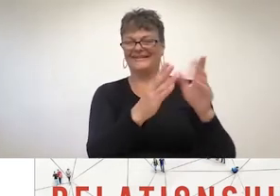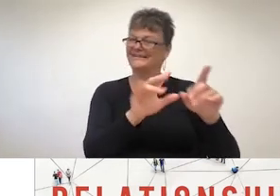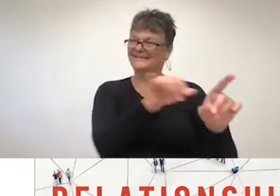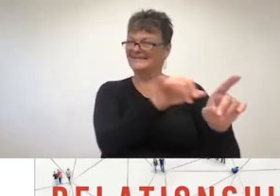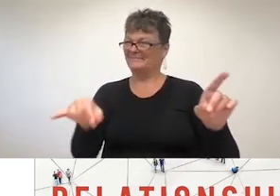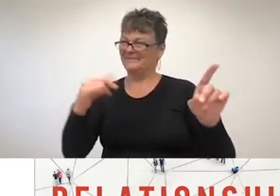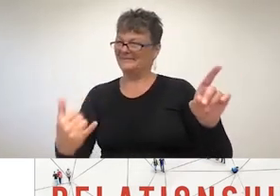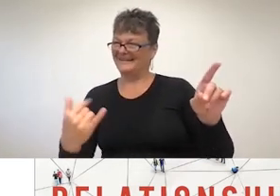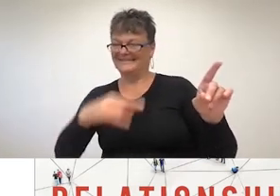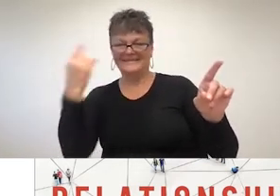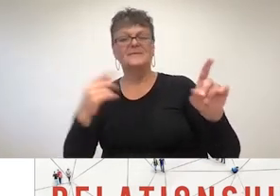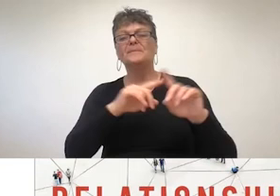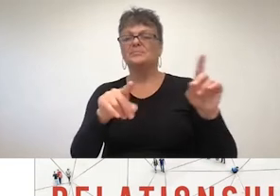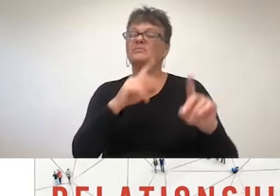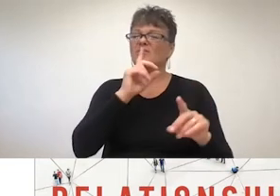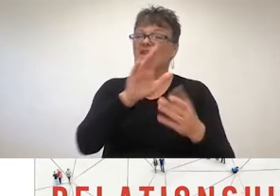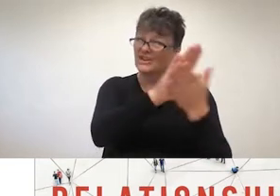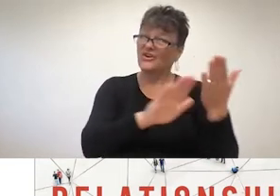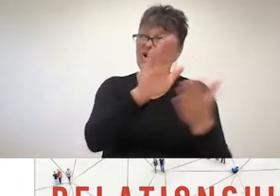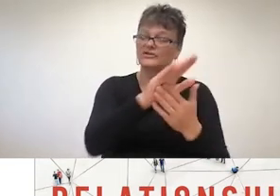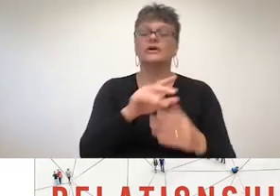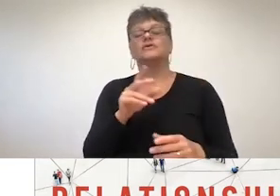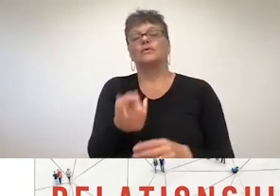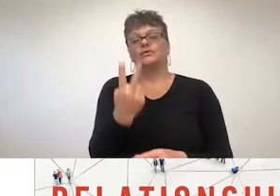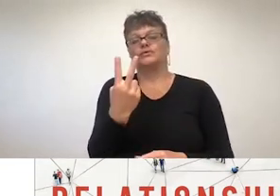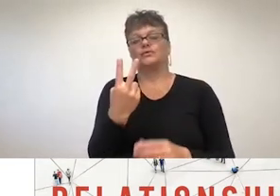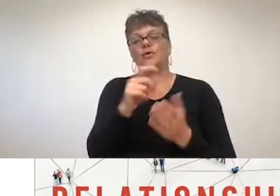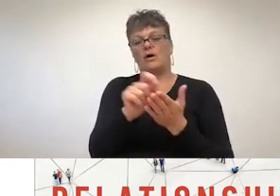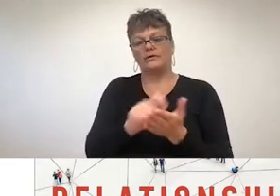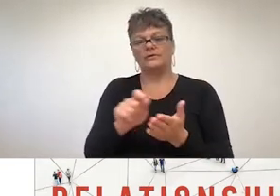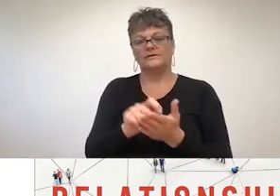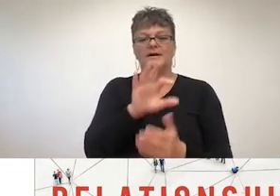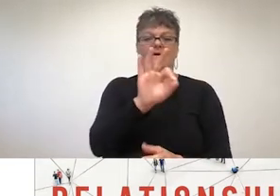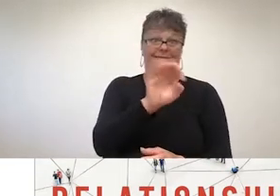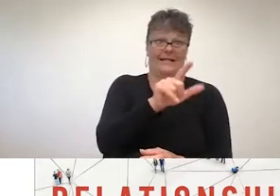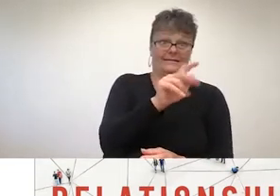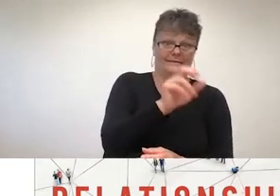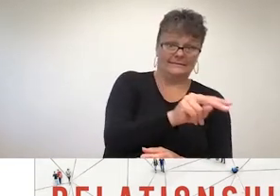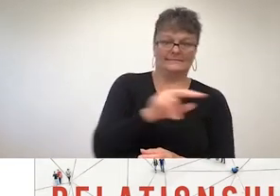of relationships in college. And the authors here, Felton and Lambert, they argue that it's